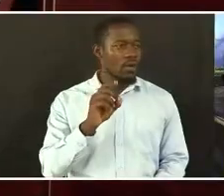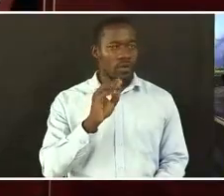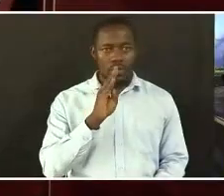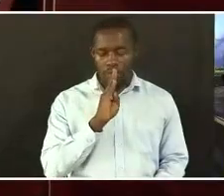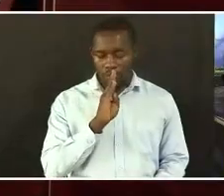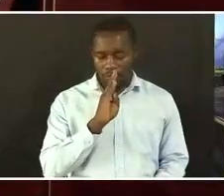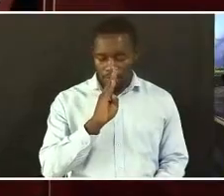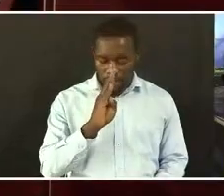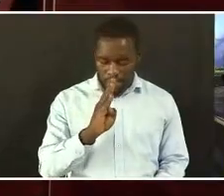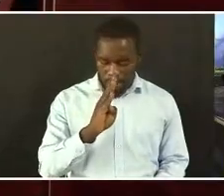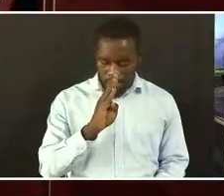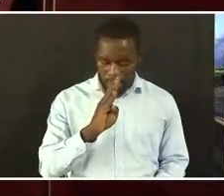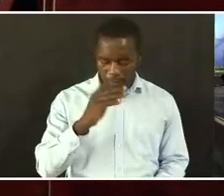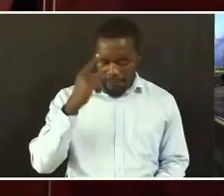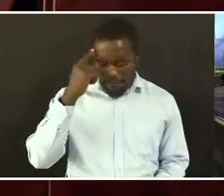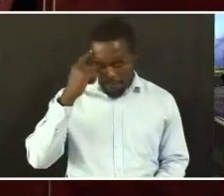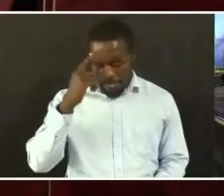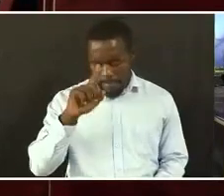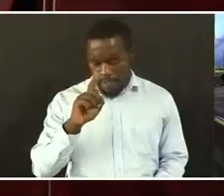follower I would be.